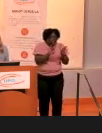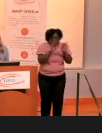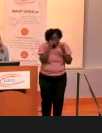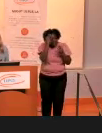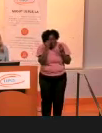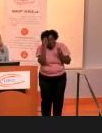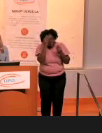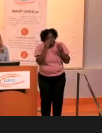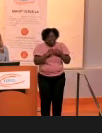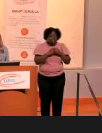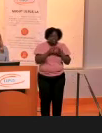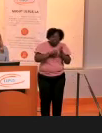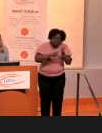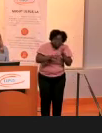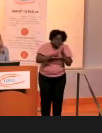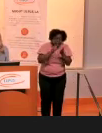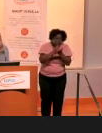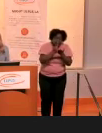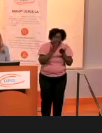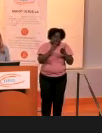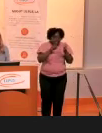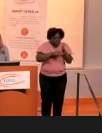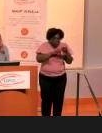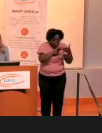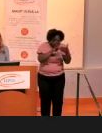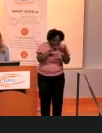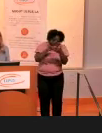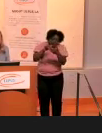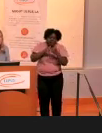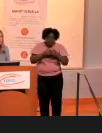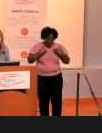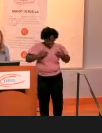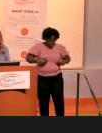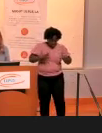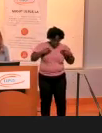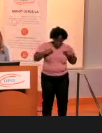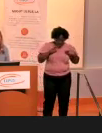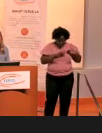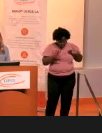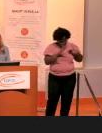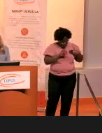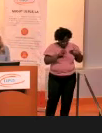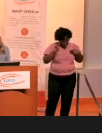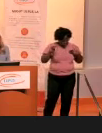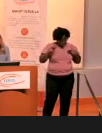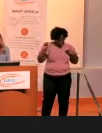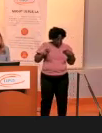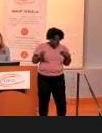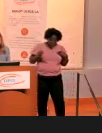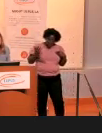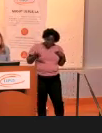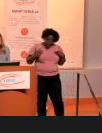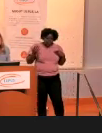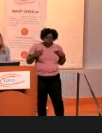therapies because as you look at the studies, our response rates are 50 to 70%, and we really want